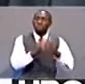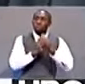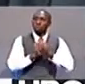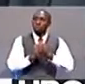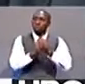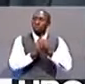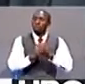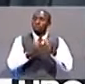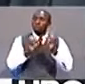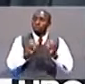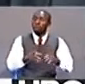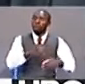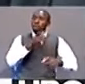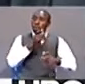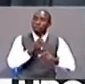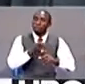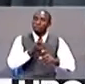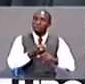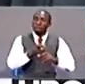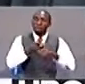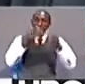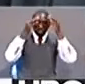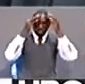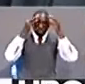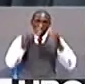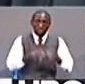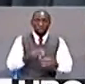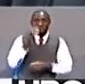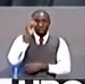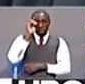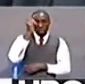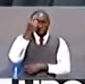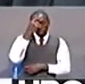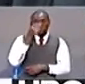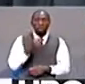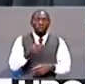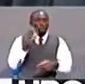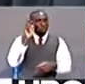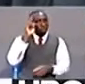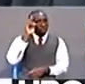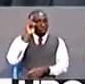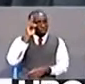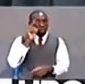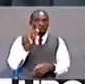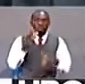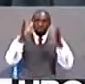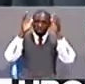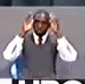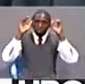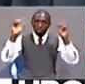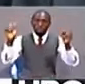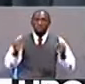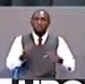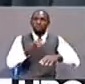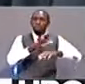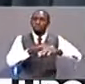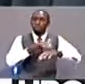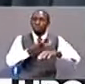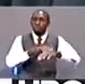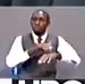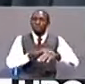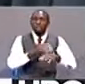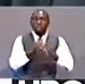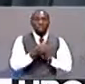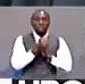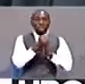and decision for the government. I recall when HE called the leaders of the church, Archbishop was one of the